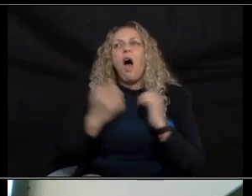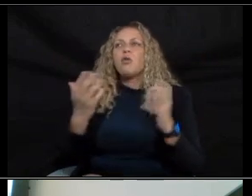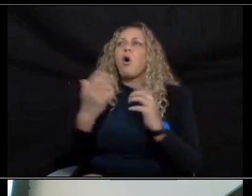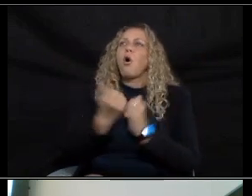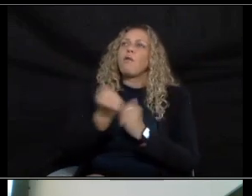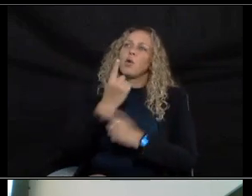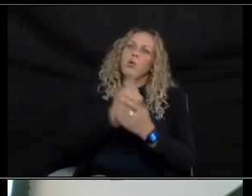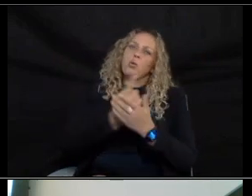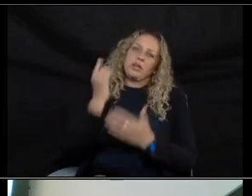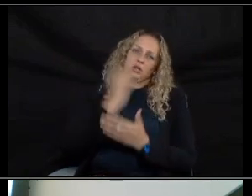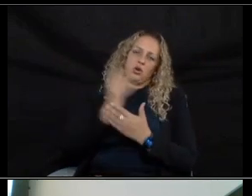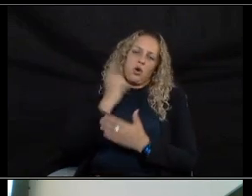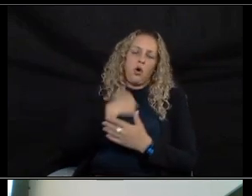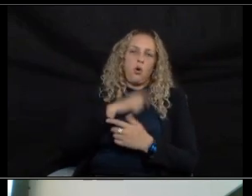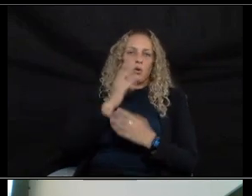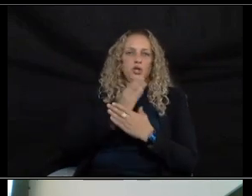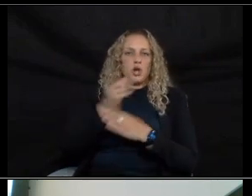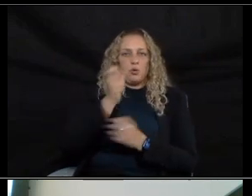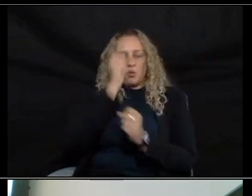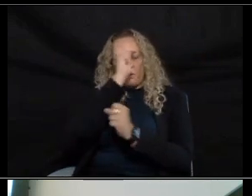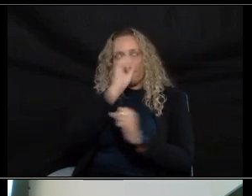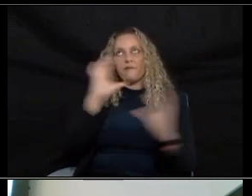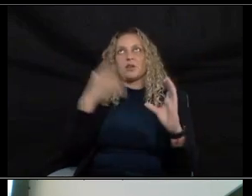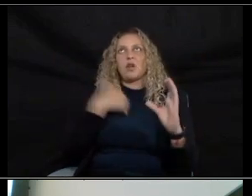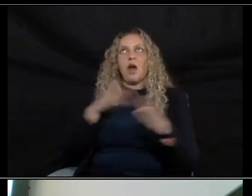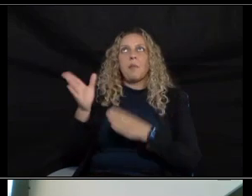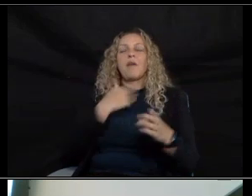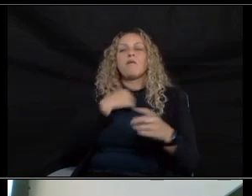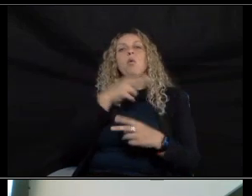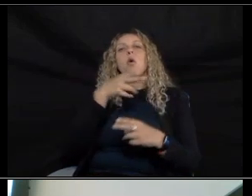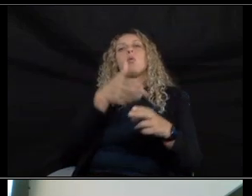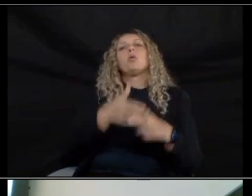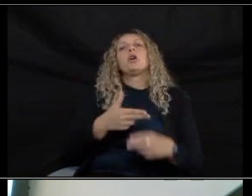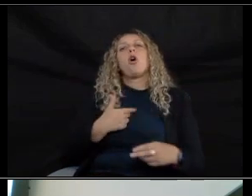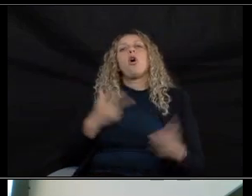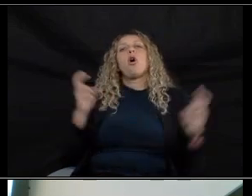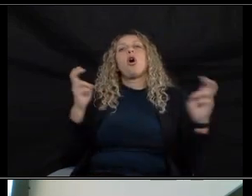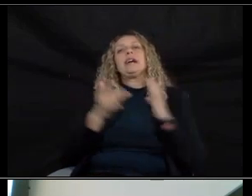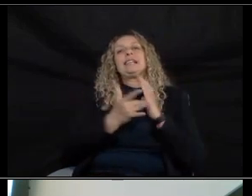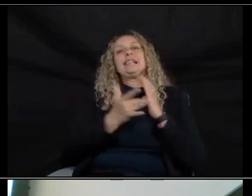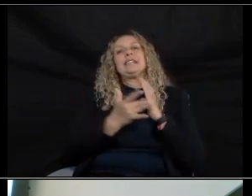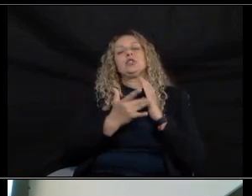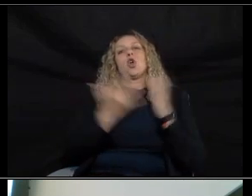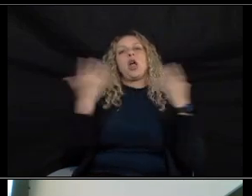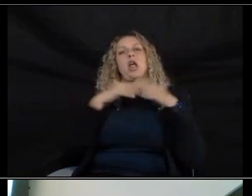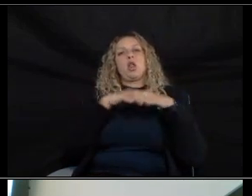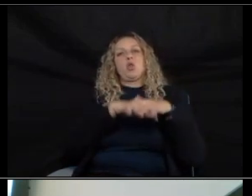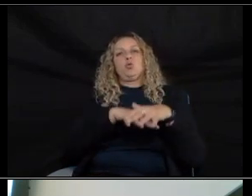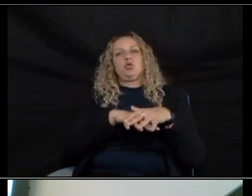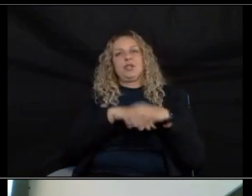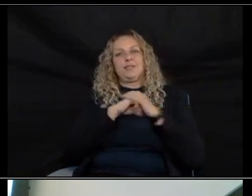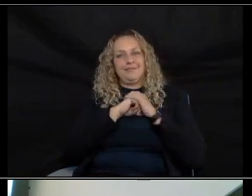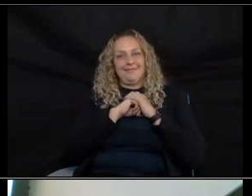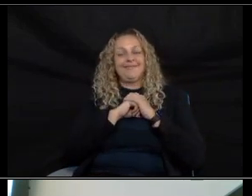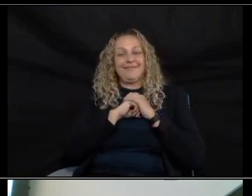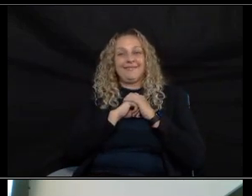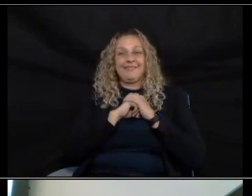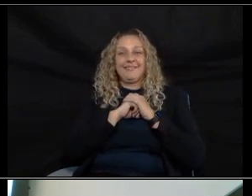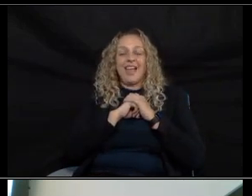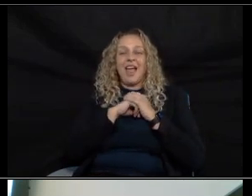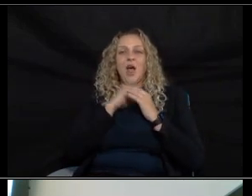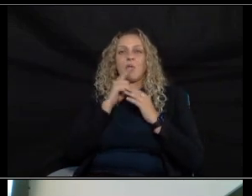we shared with you the vision of where we're going with this plan for what we call digital inclusion. And there really is a